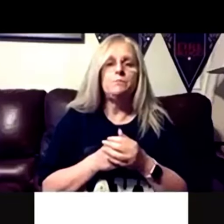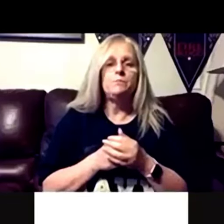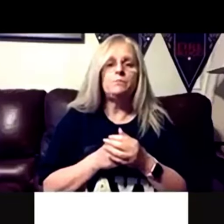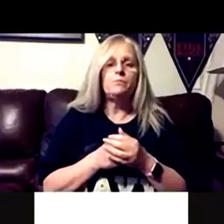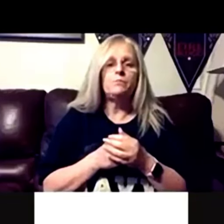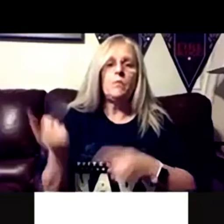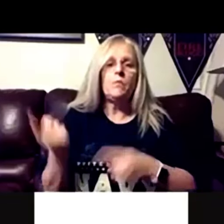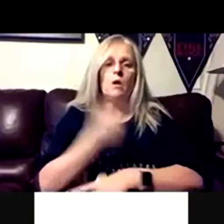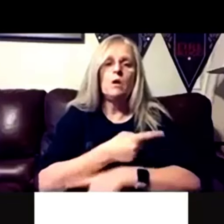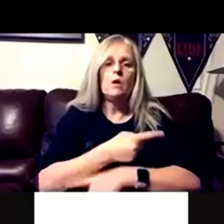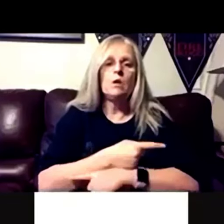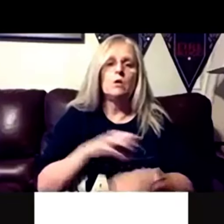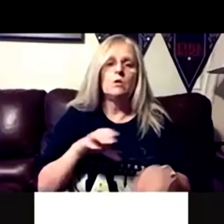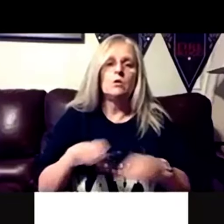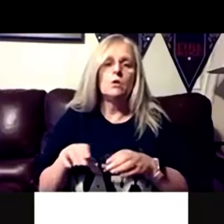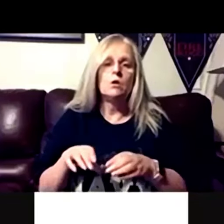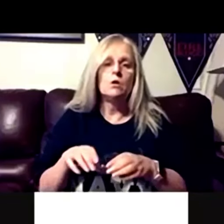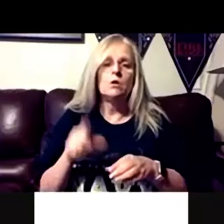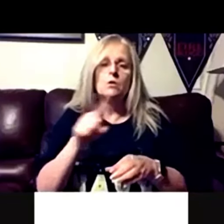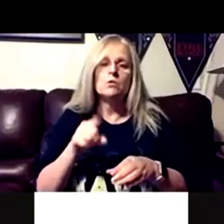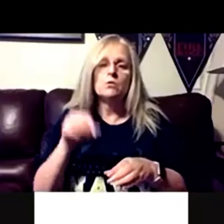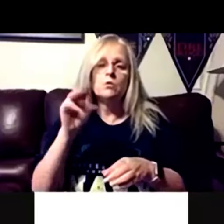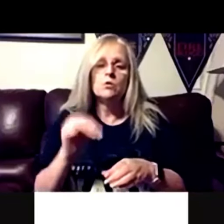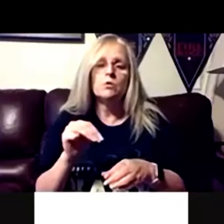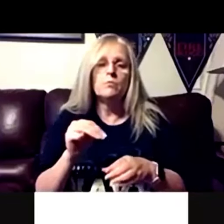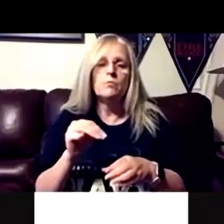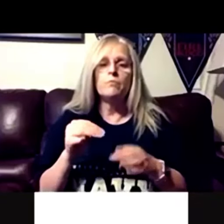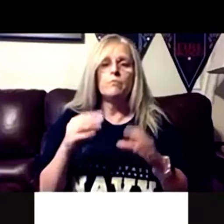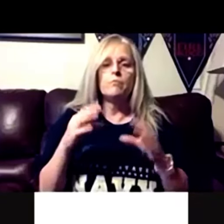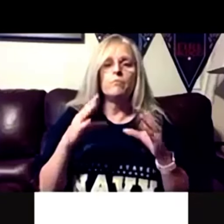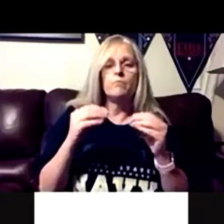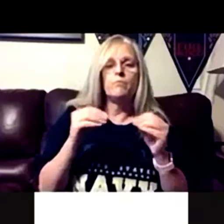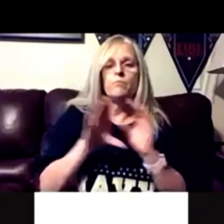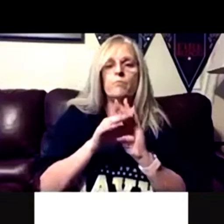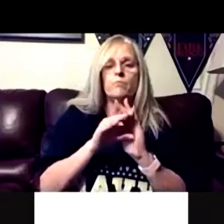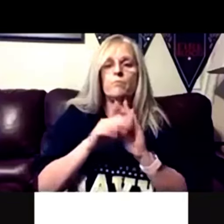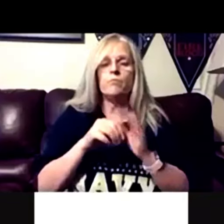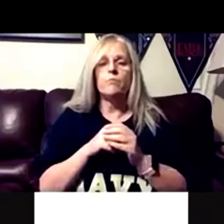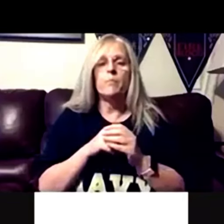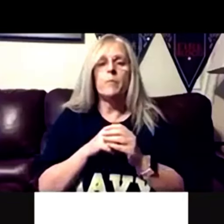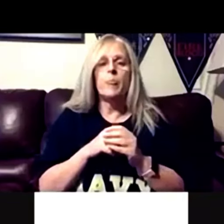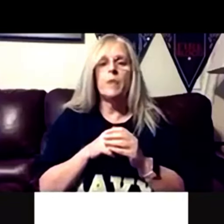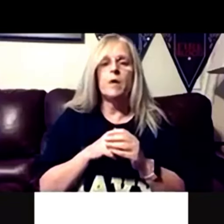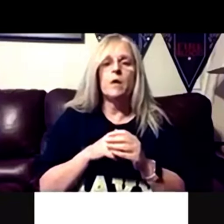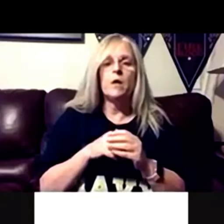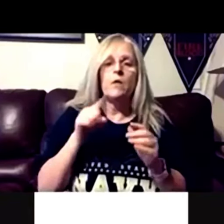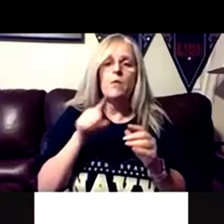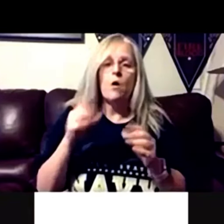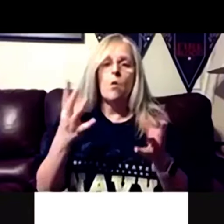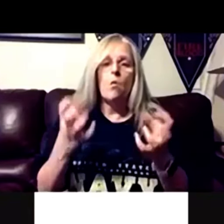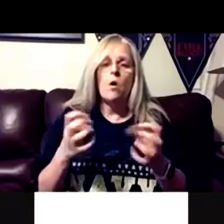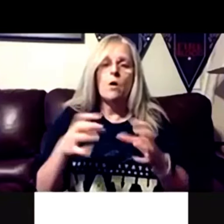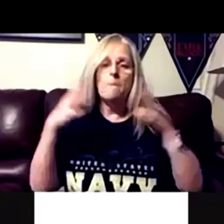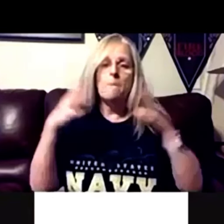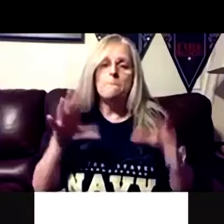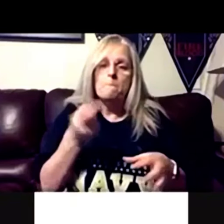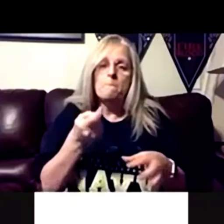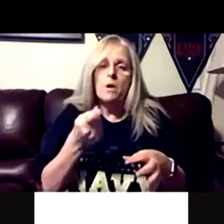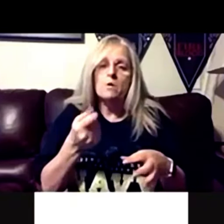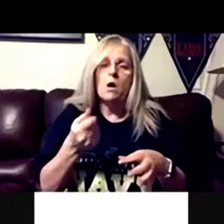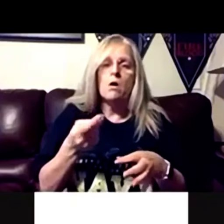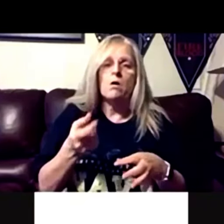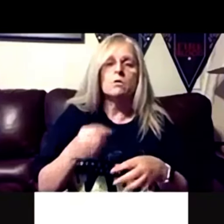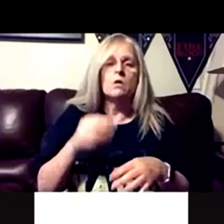Today, we're doing a webinar with Zoom. And Zoom is one of the big dogs on the block. They have